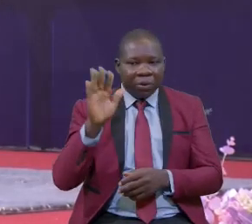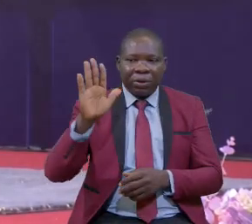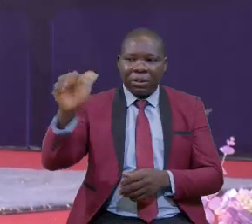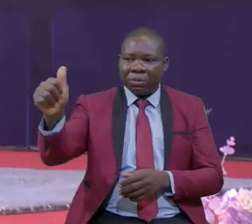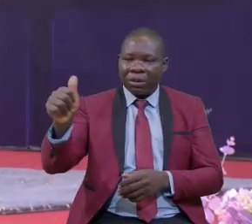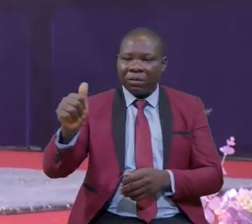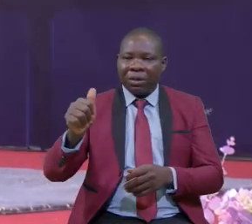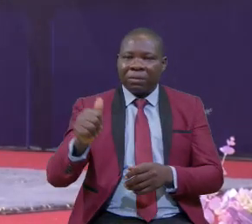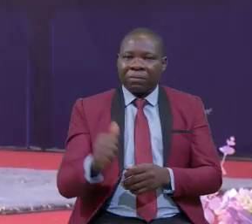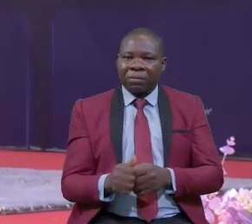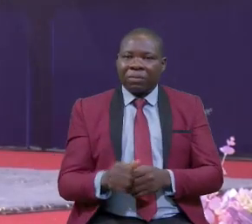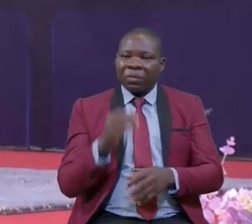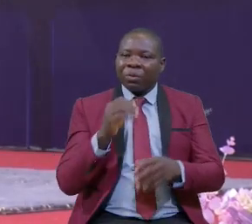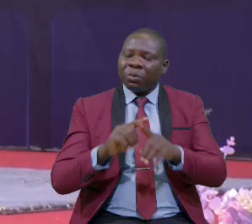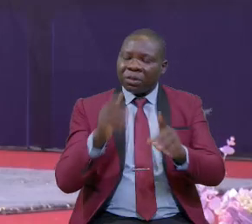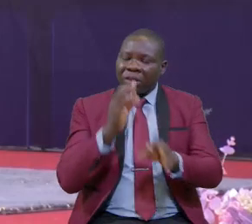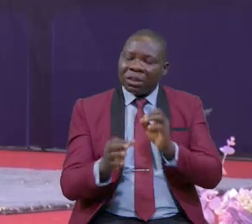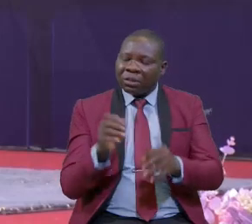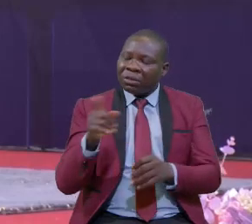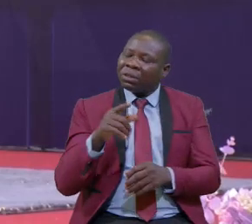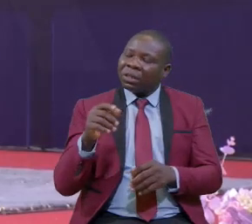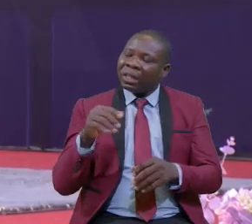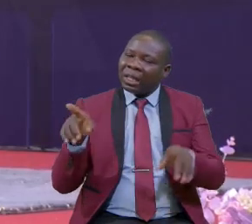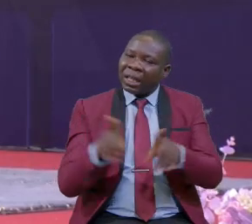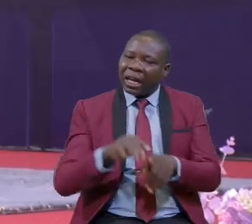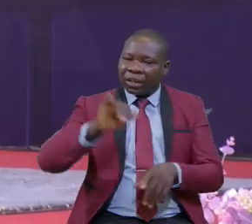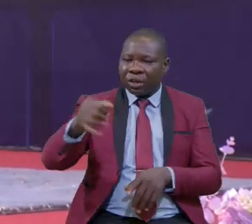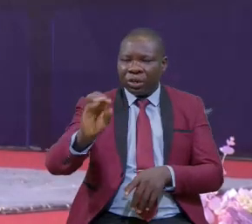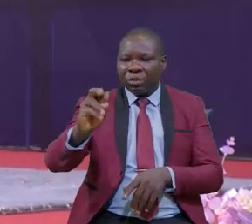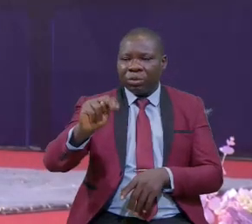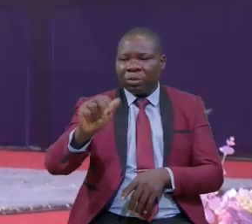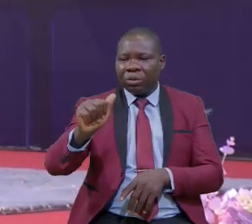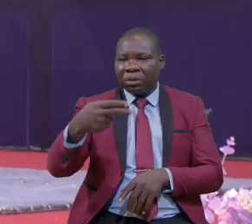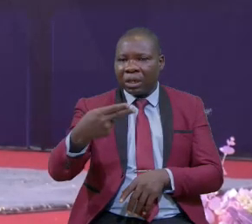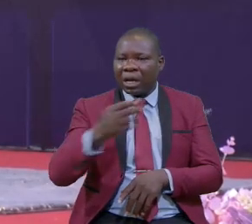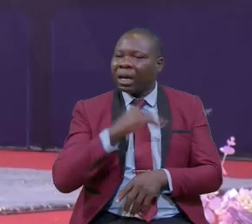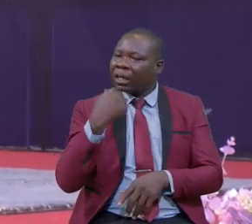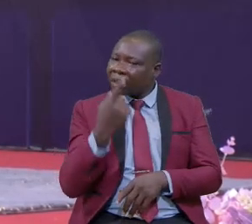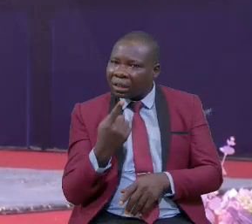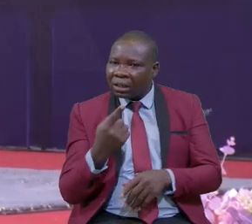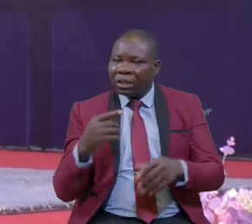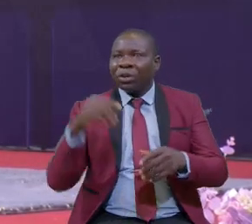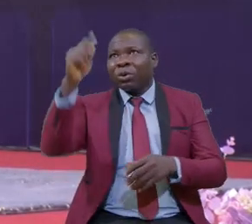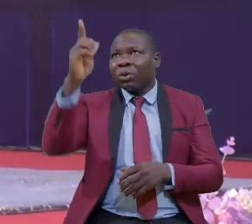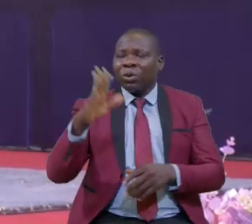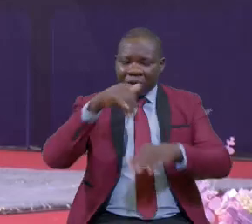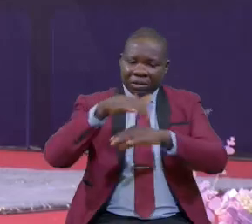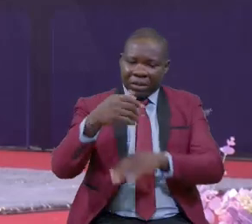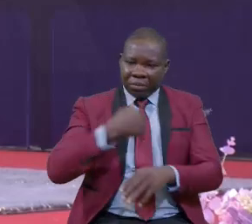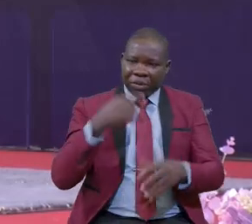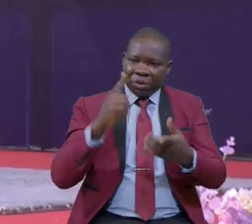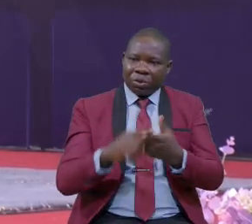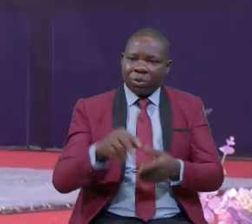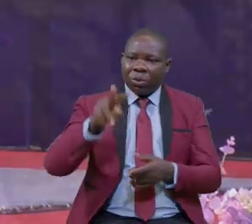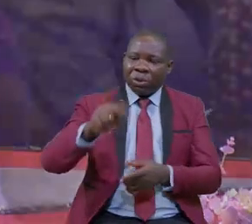you sent me to this Nineveh, and you tell me this message, yet